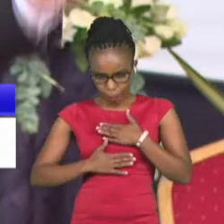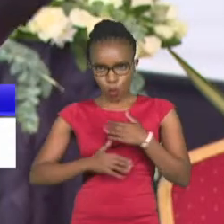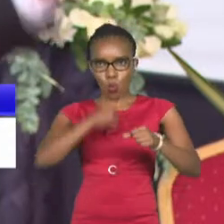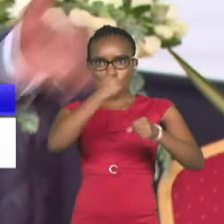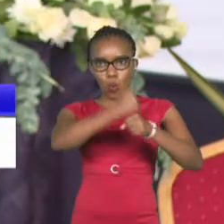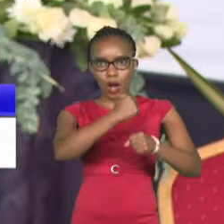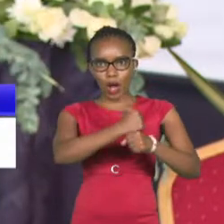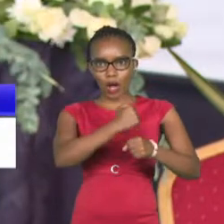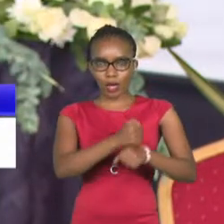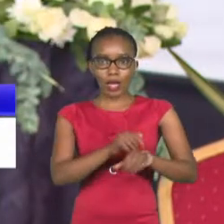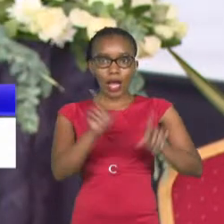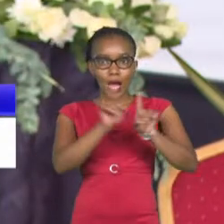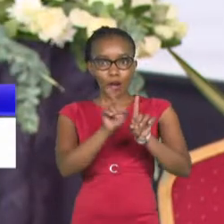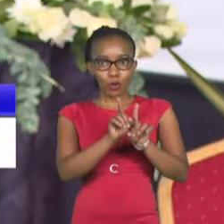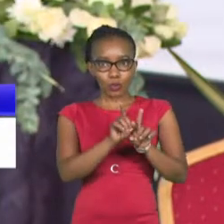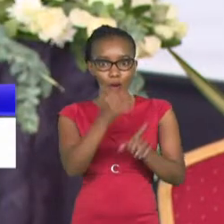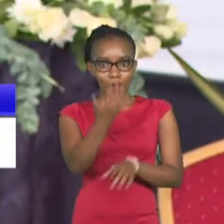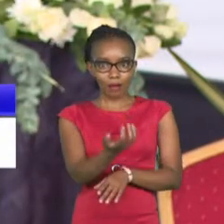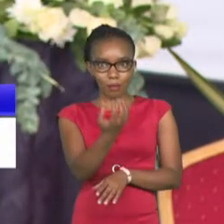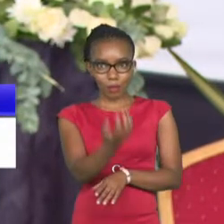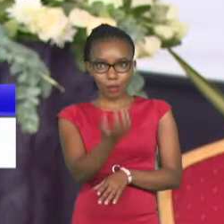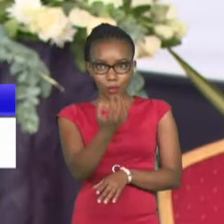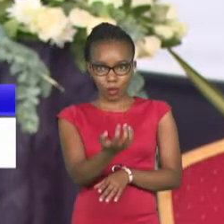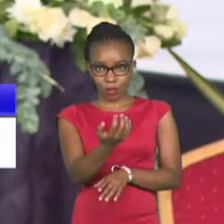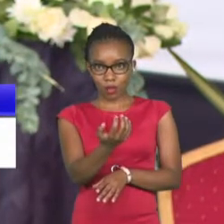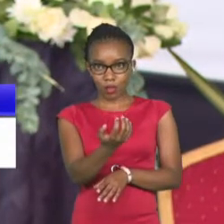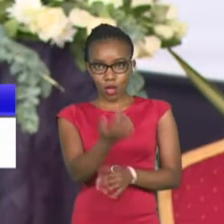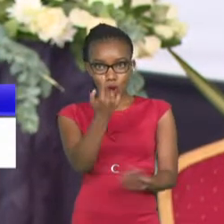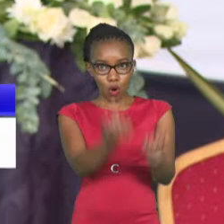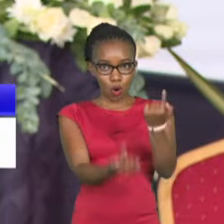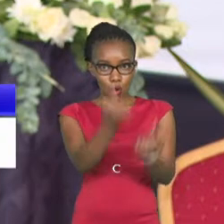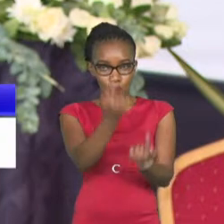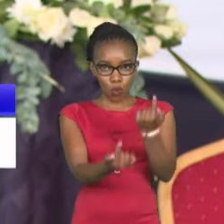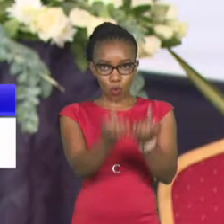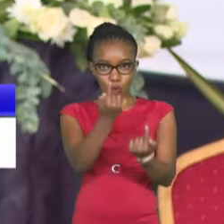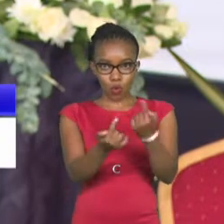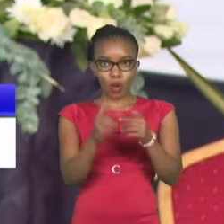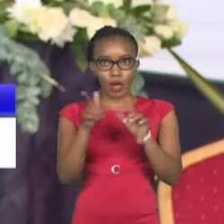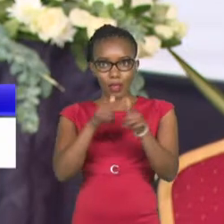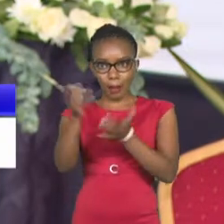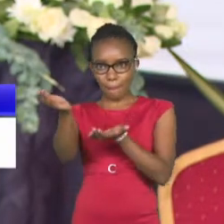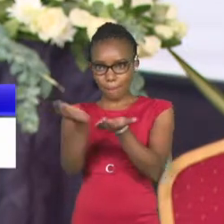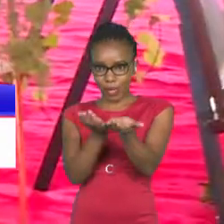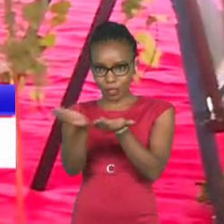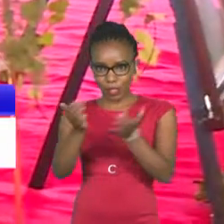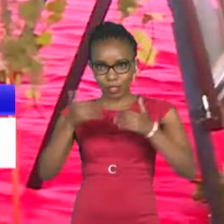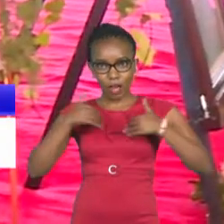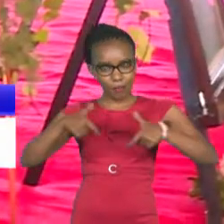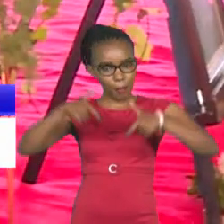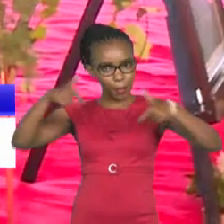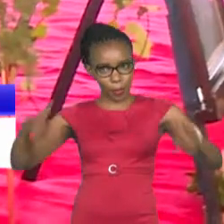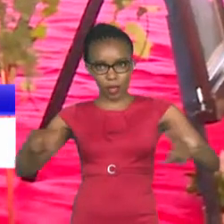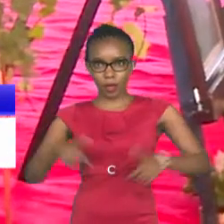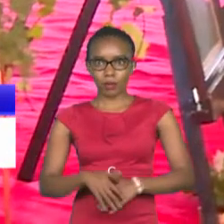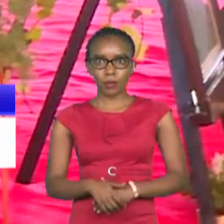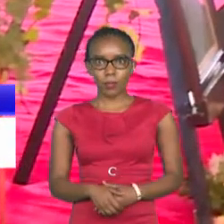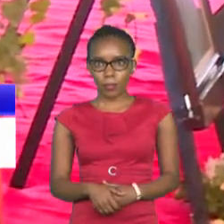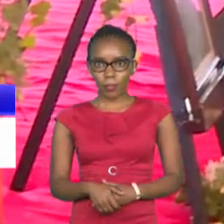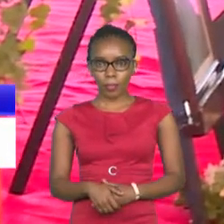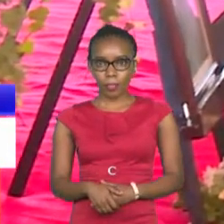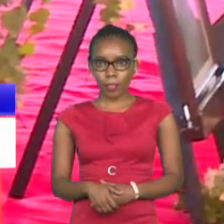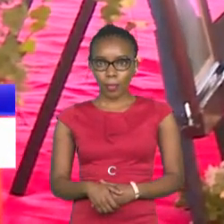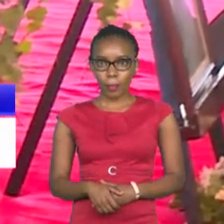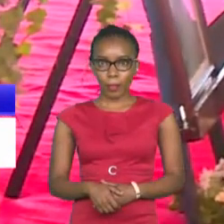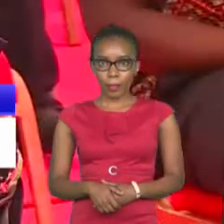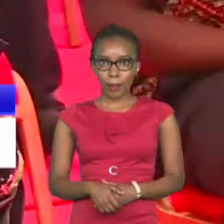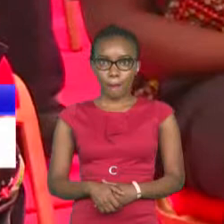with a small bakery, he built a huge business empire. Former Prime